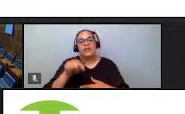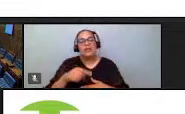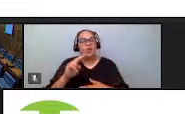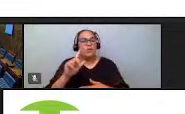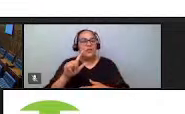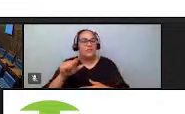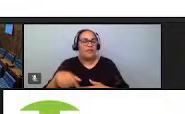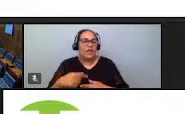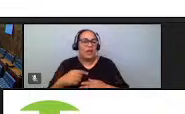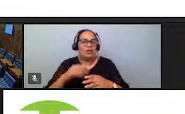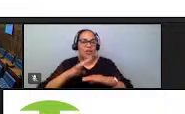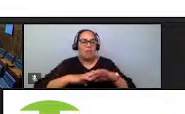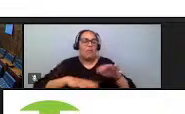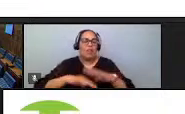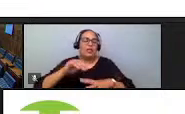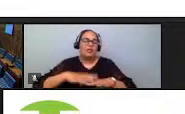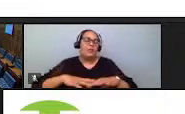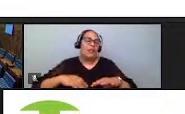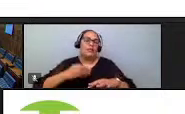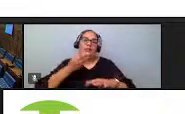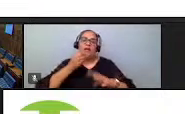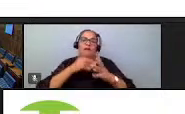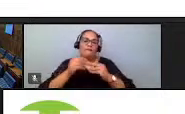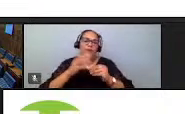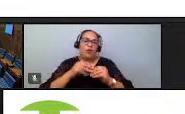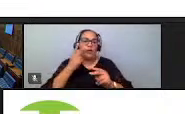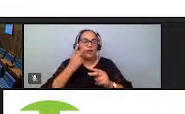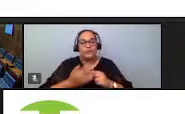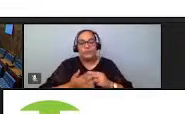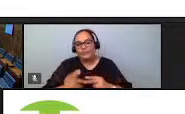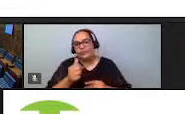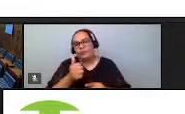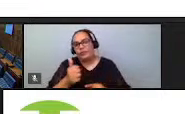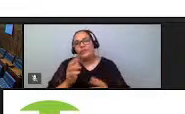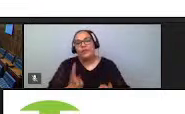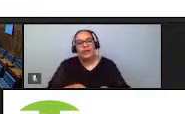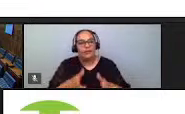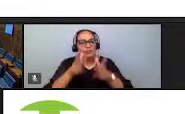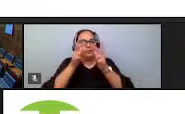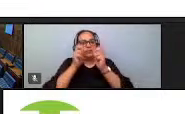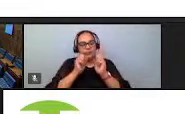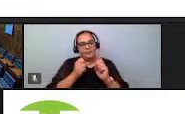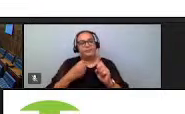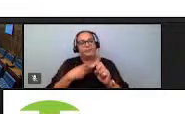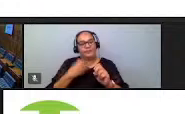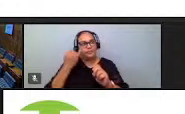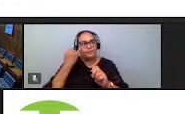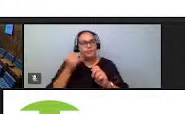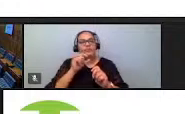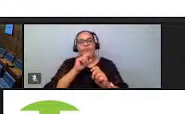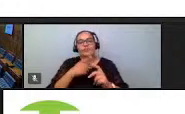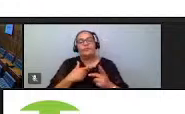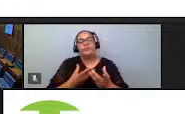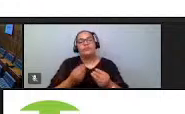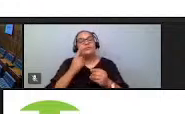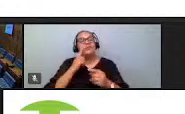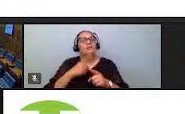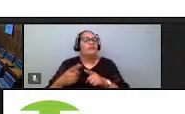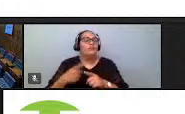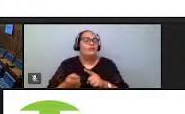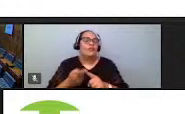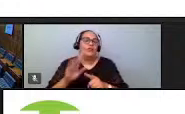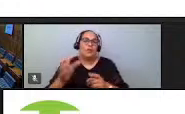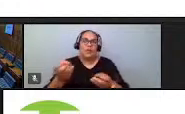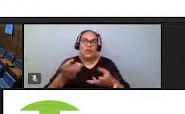7,000 pallets of fruit and looking at the forecast very good as well so it just gives you an indication this is what we get every week from